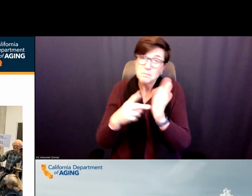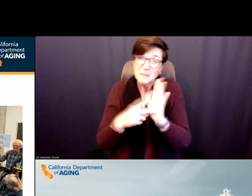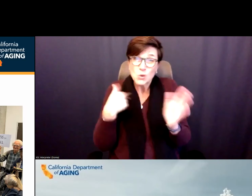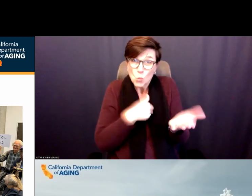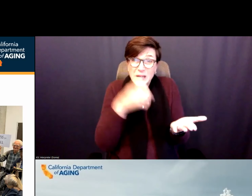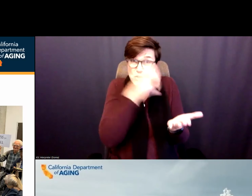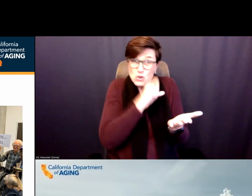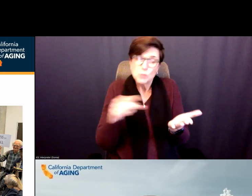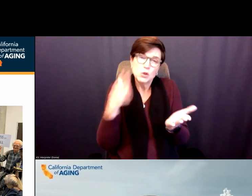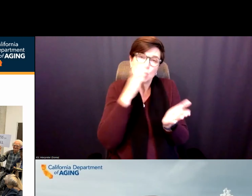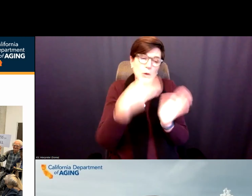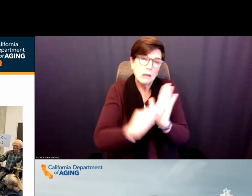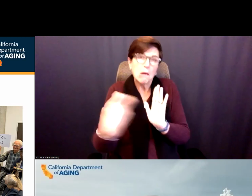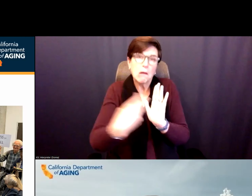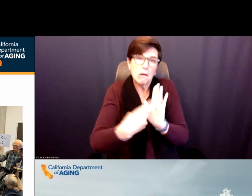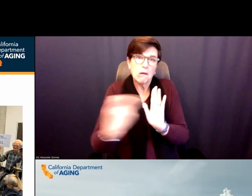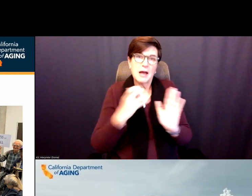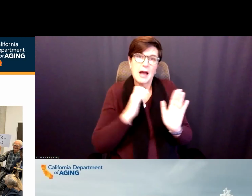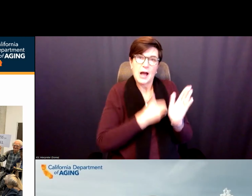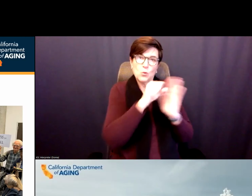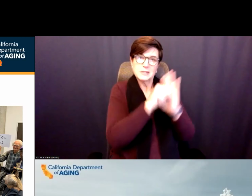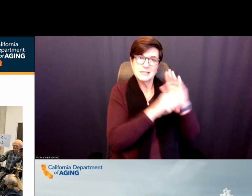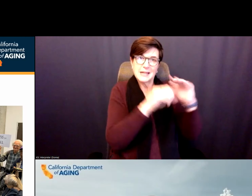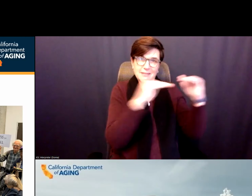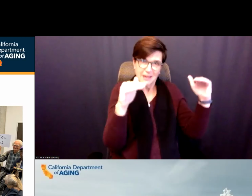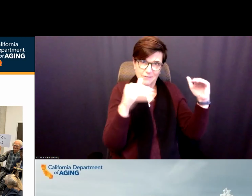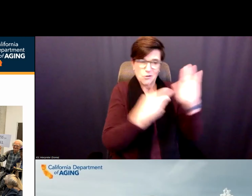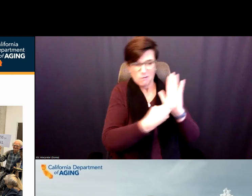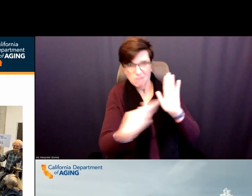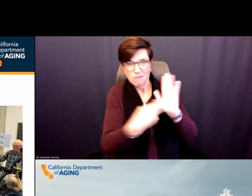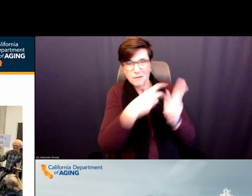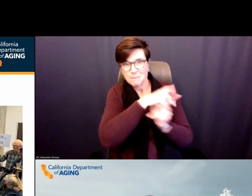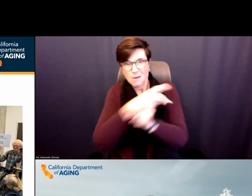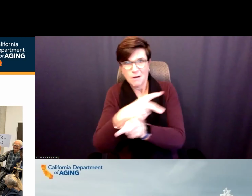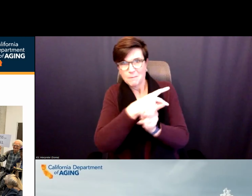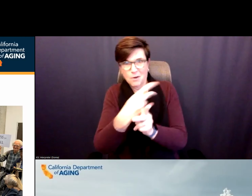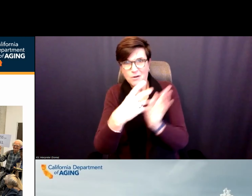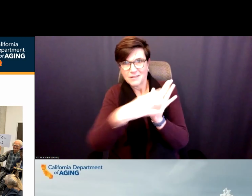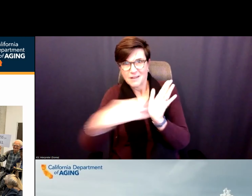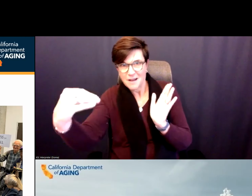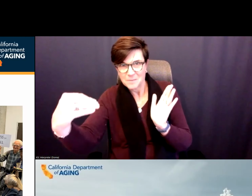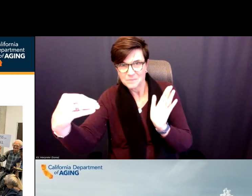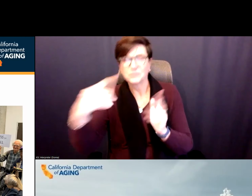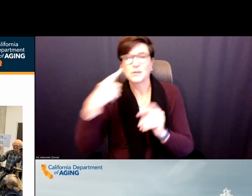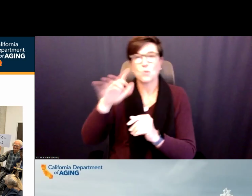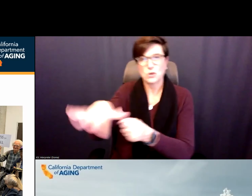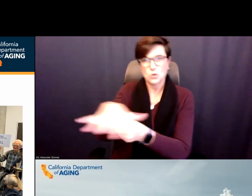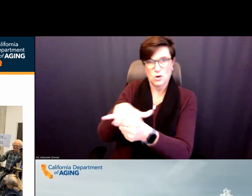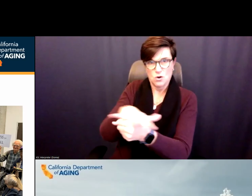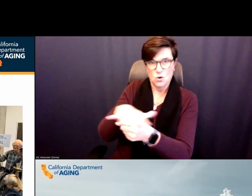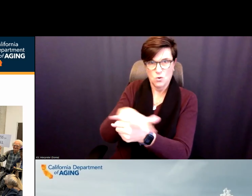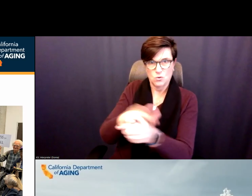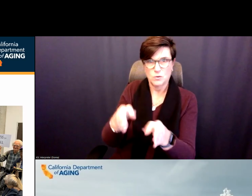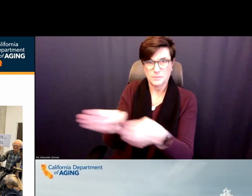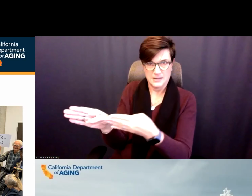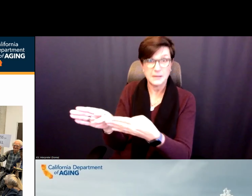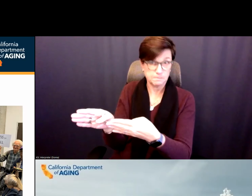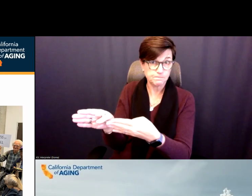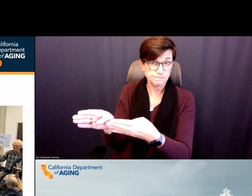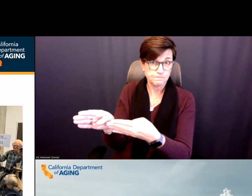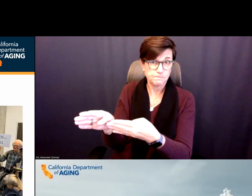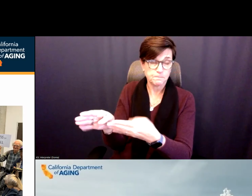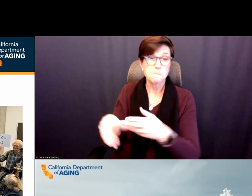we had over a year of really intense stakeholder and public engagement in order to collect input and